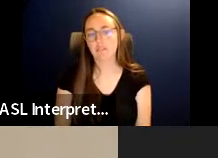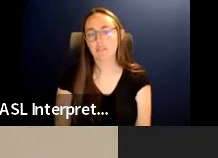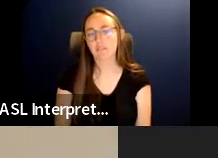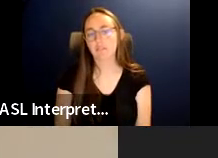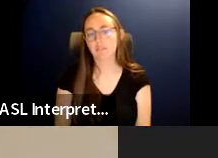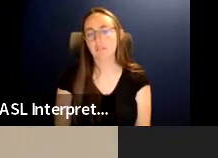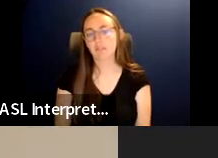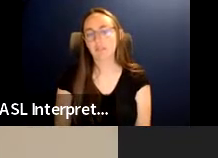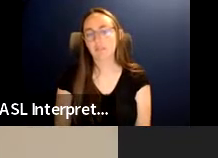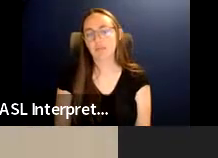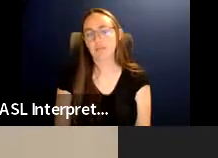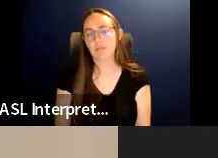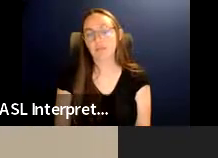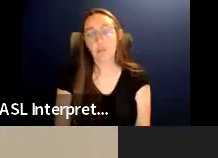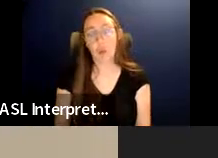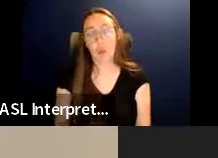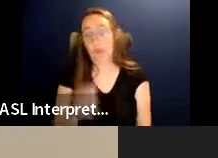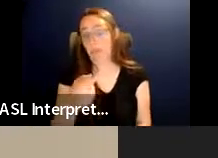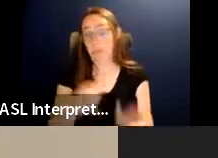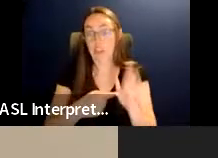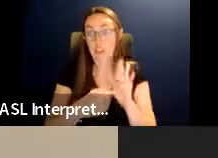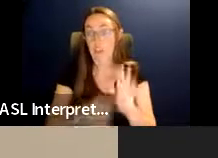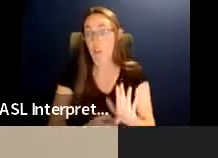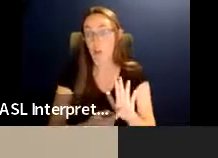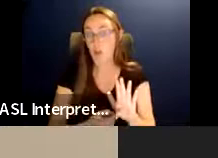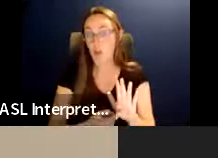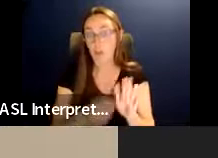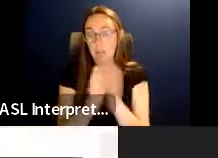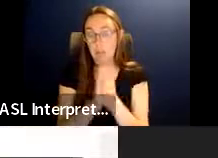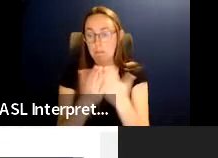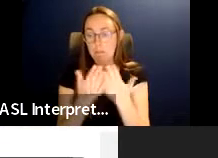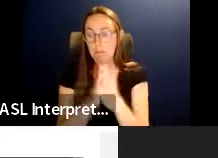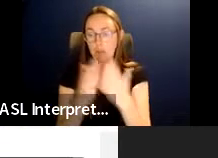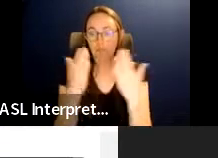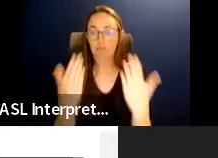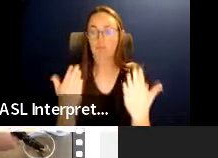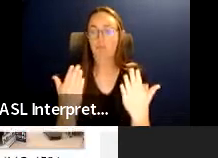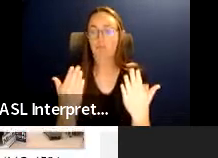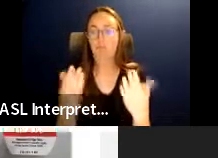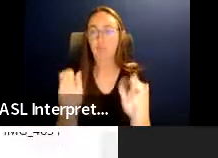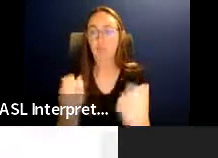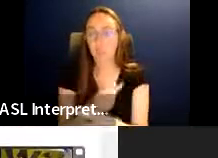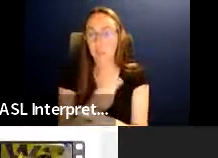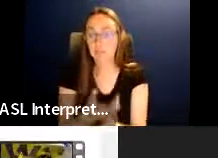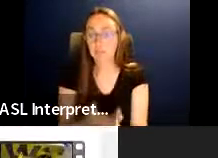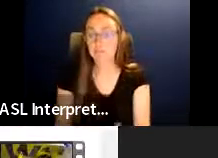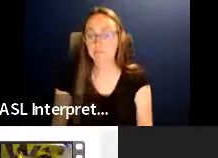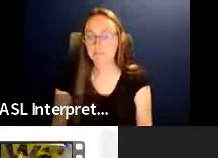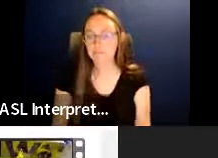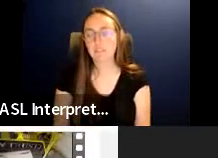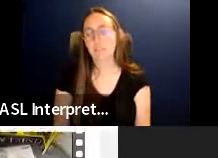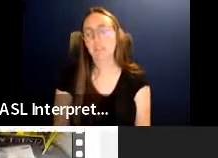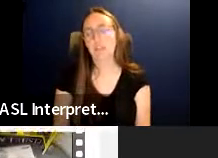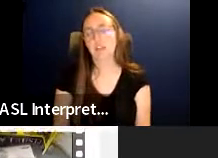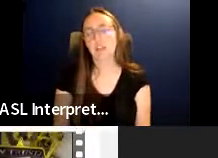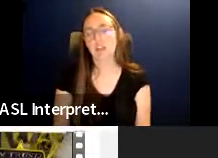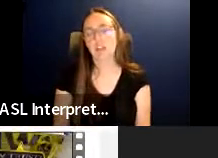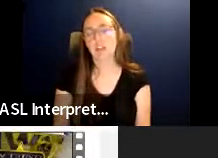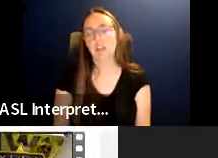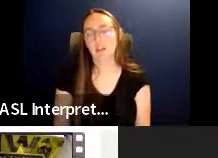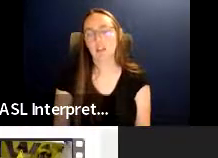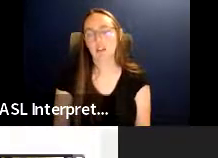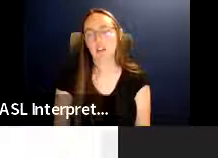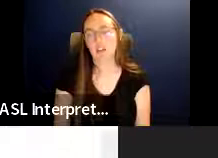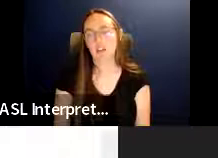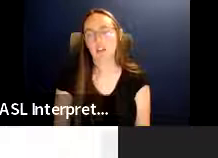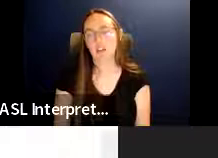So that's just showing, yeah, the book holder there. All right, I want to go through.